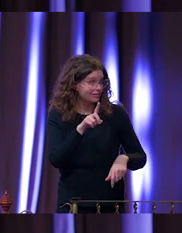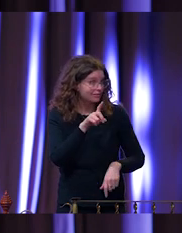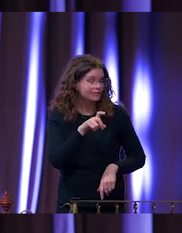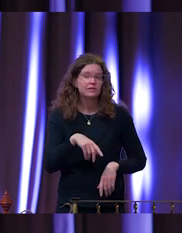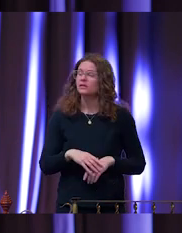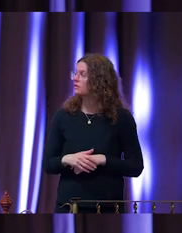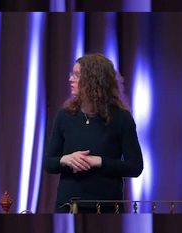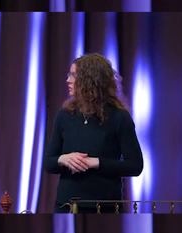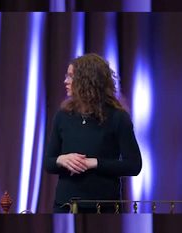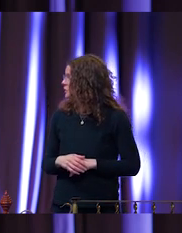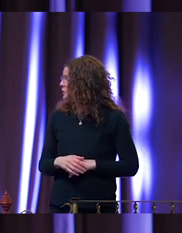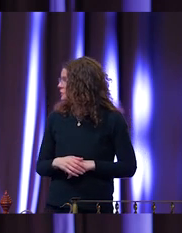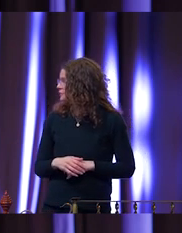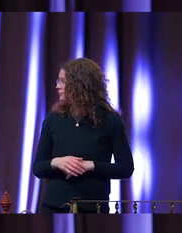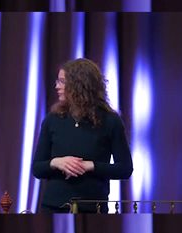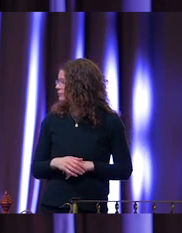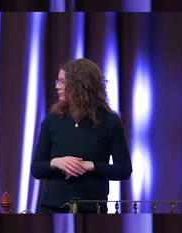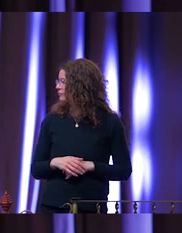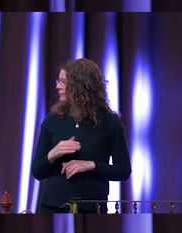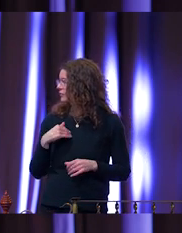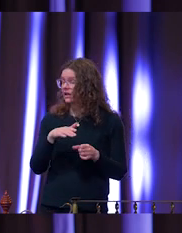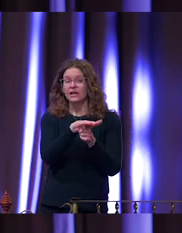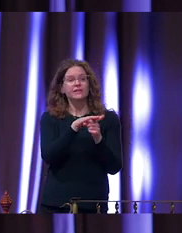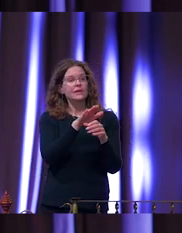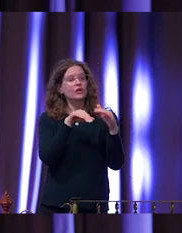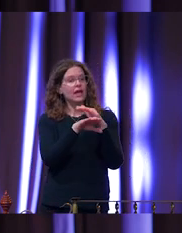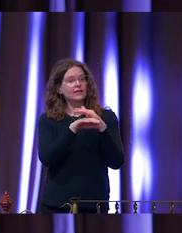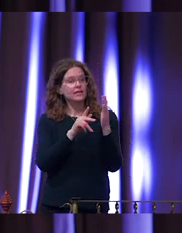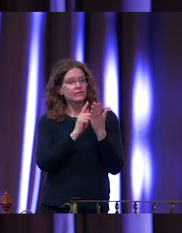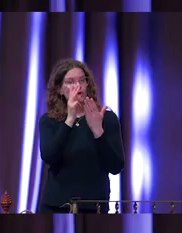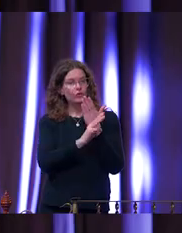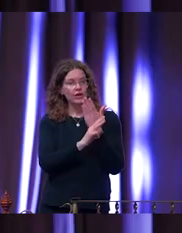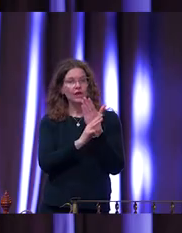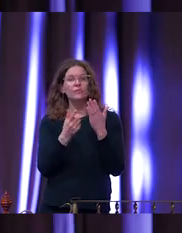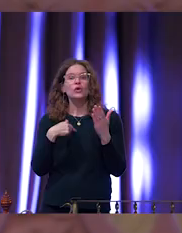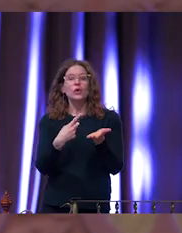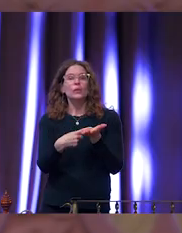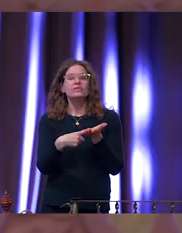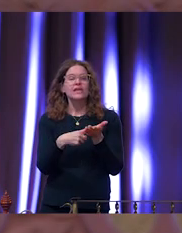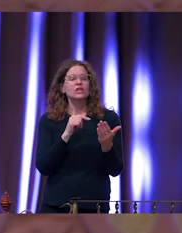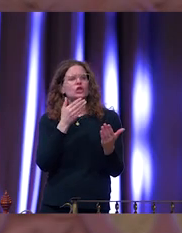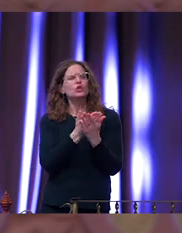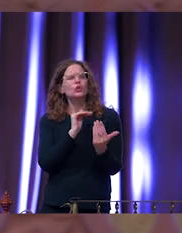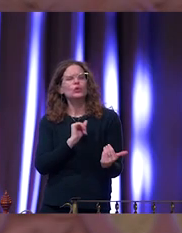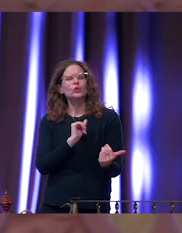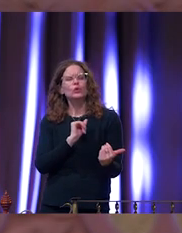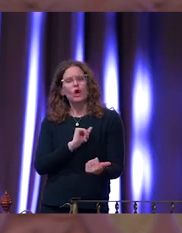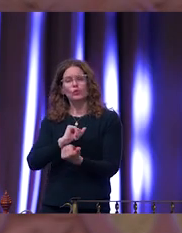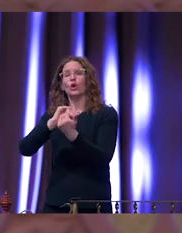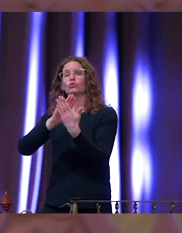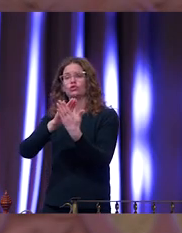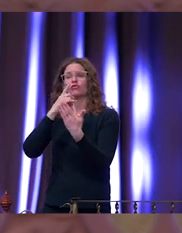I can speak to that a little bit because the neighborhood access program that I mentioned, we've taken a kind of a new approach to